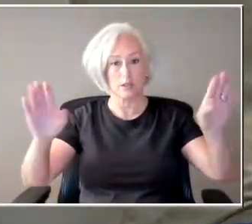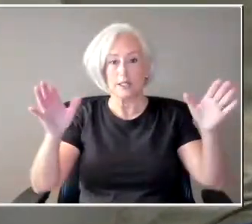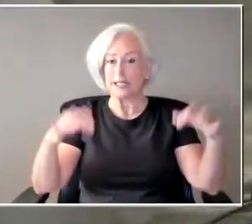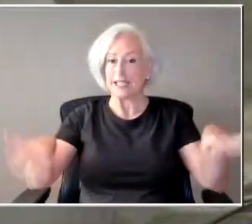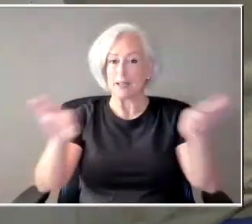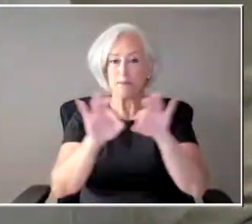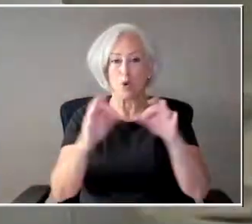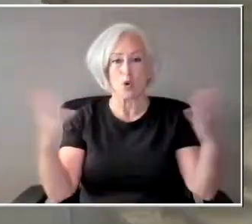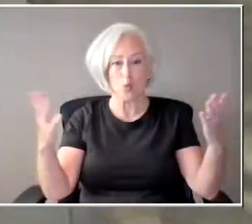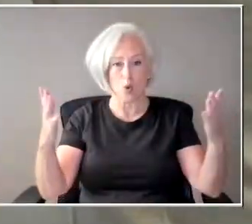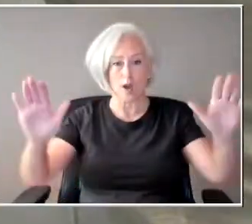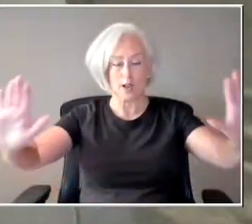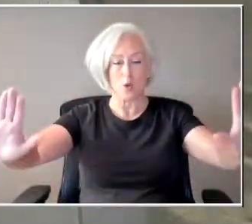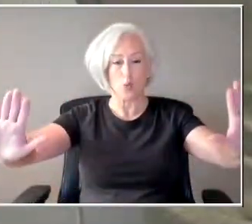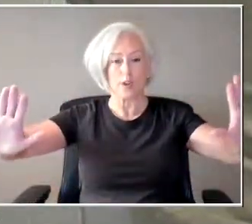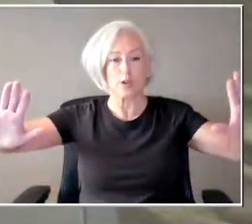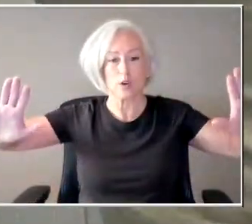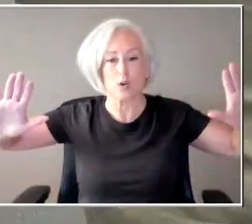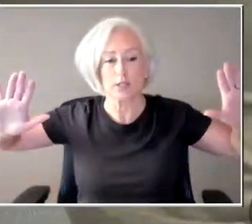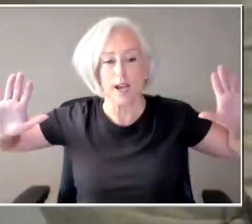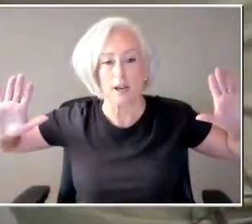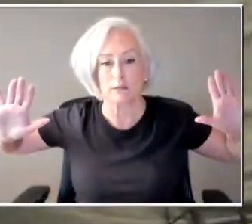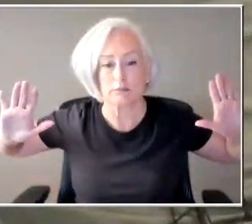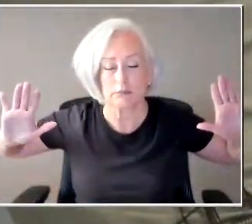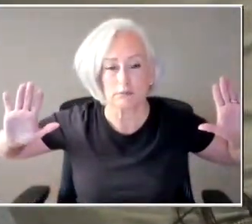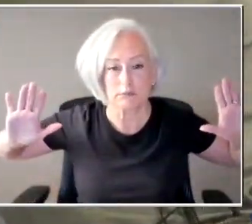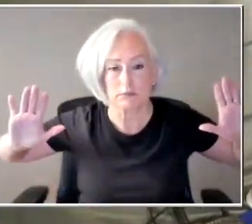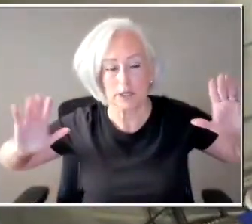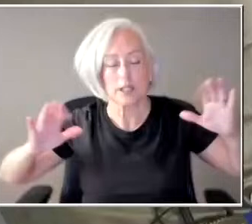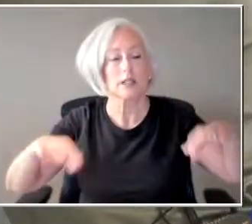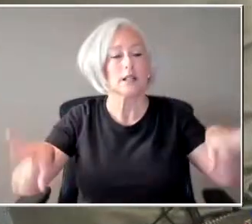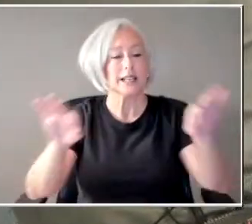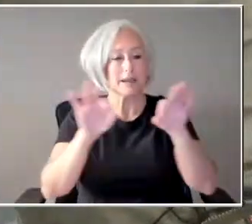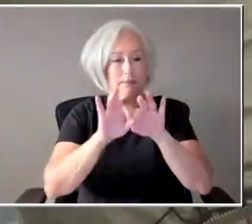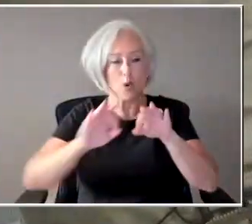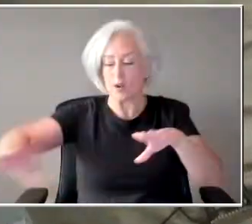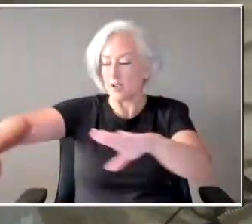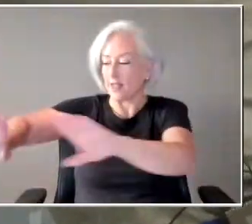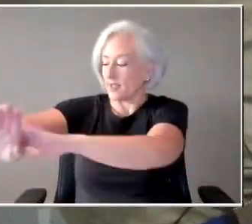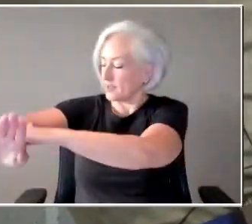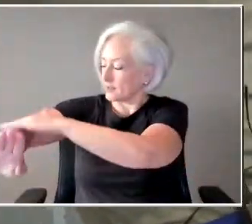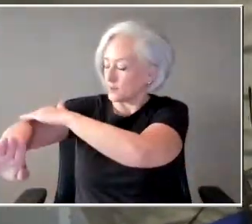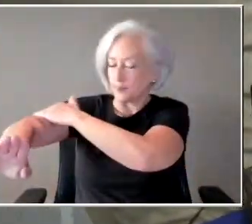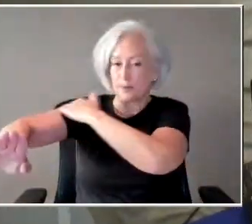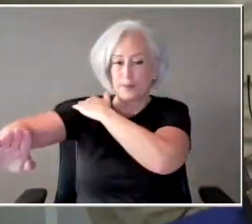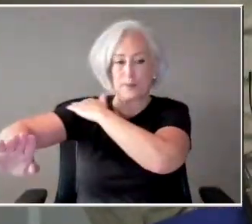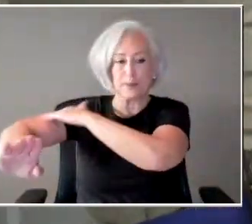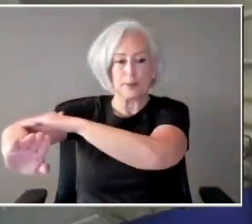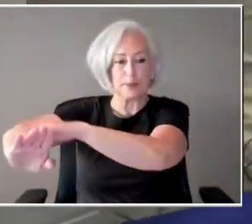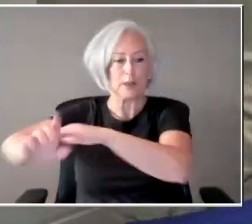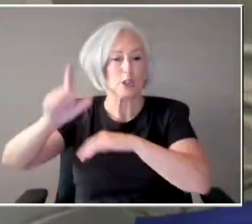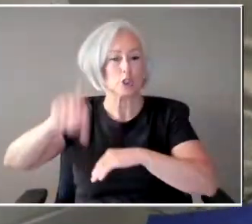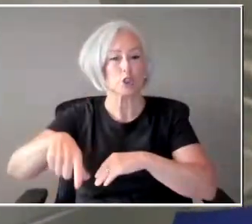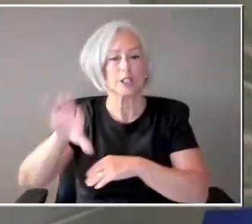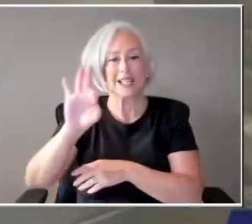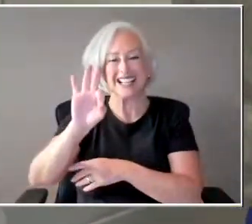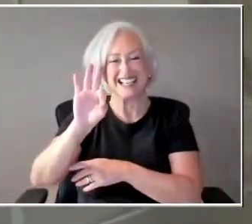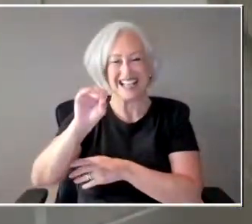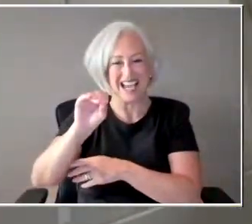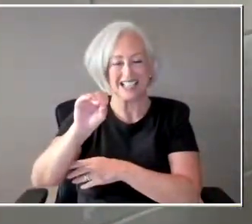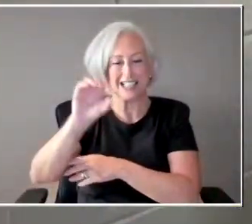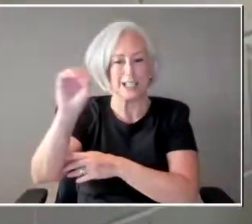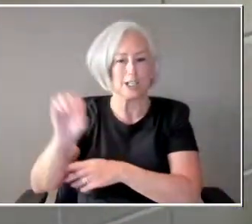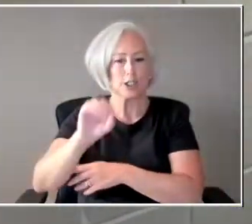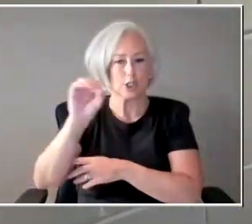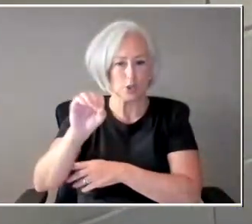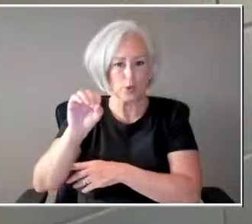going down into a push-up, we want to create almost a 90-degree angle right here in this position. So 90-degree angle, that's how wide your hand should